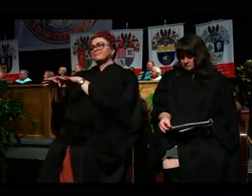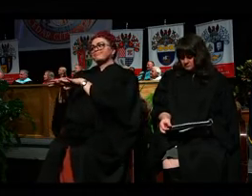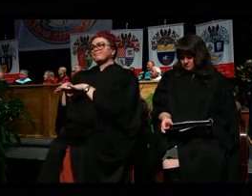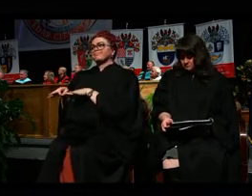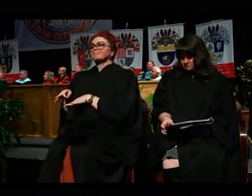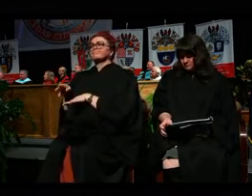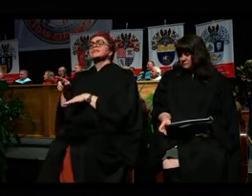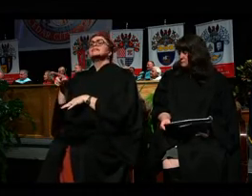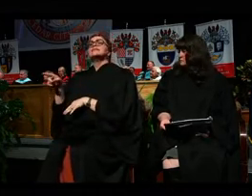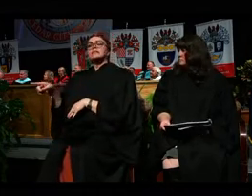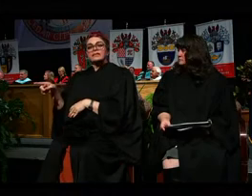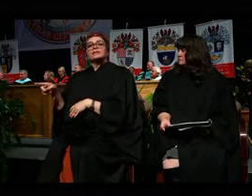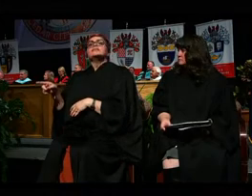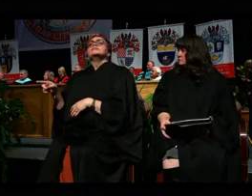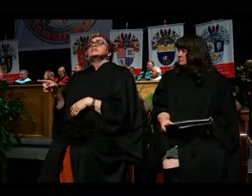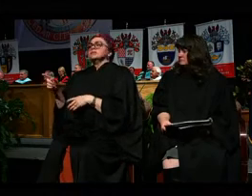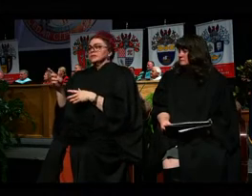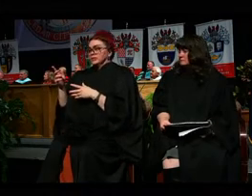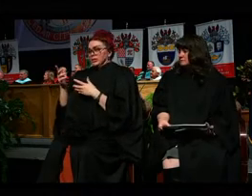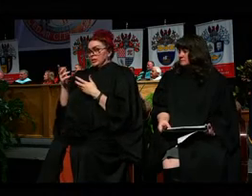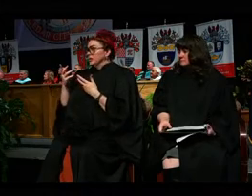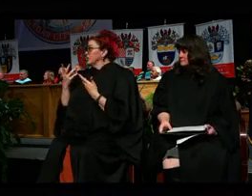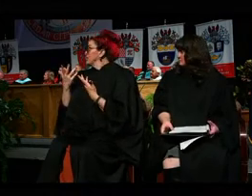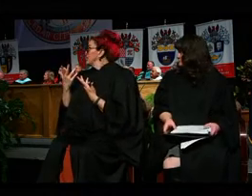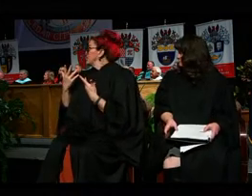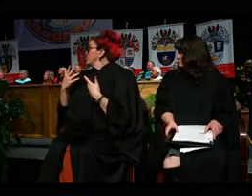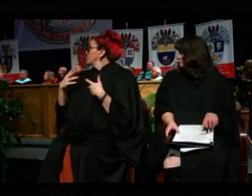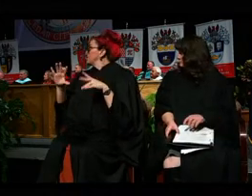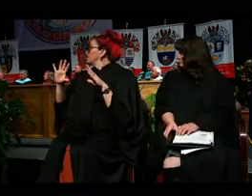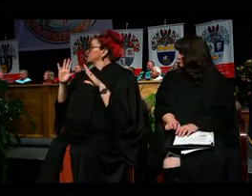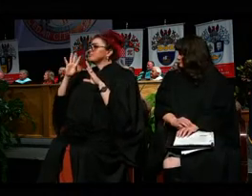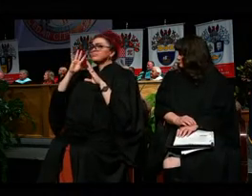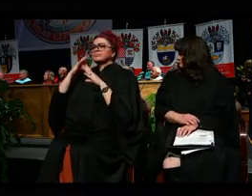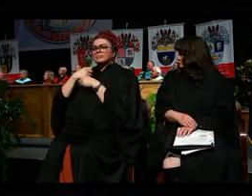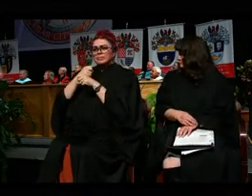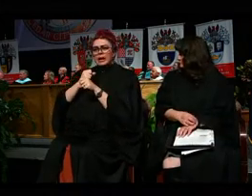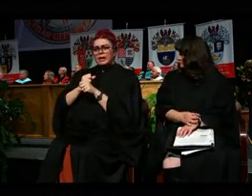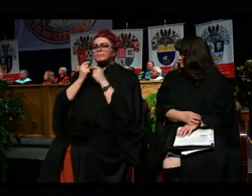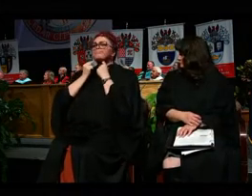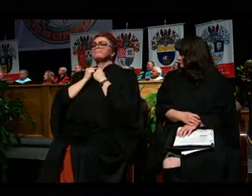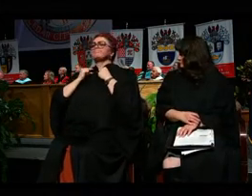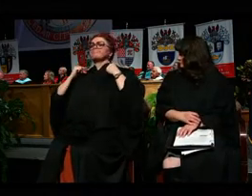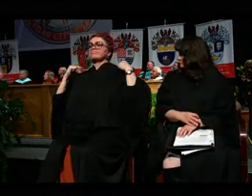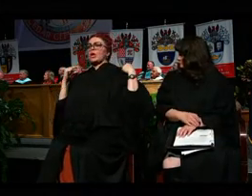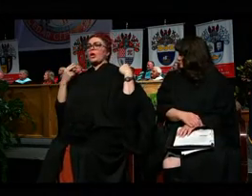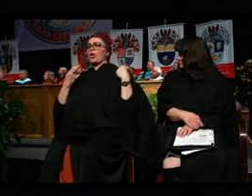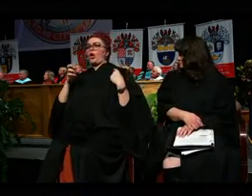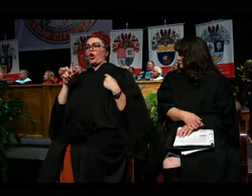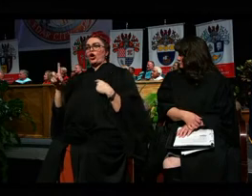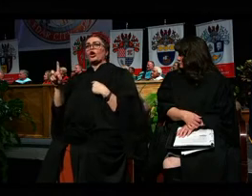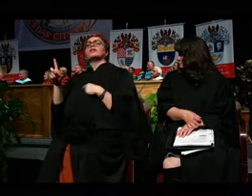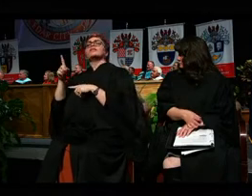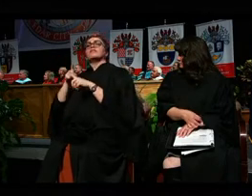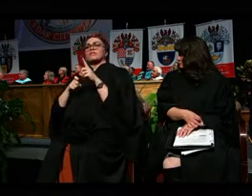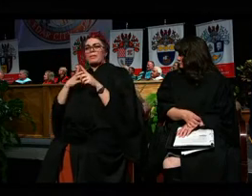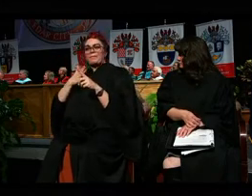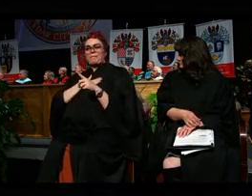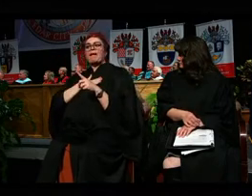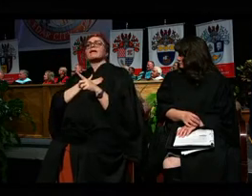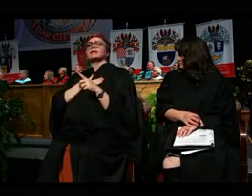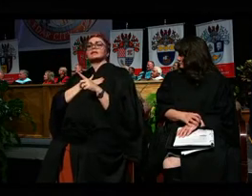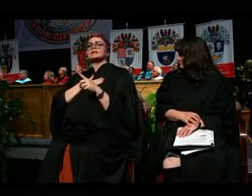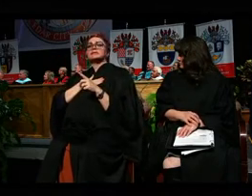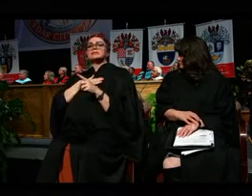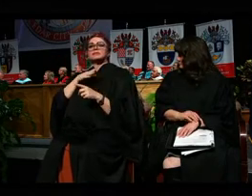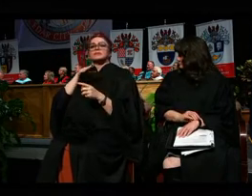she has worked out for my hood, is a hood that's special for my Juris Doctor that I got at BYU.